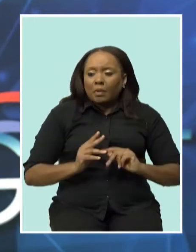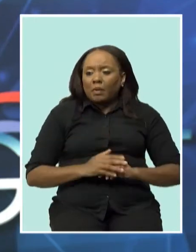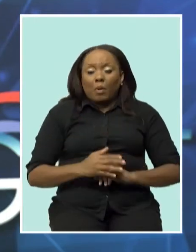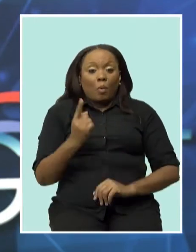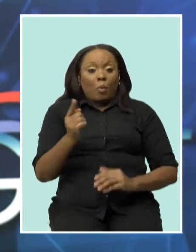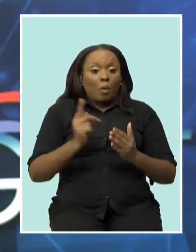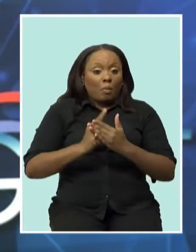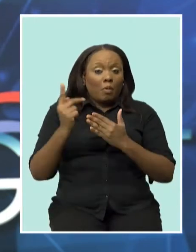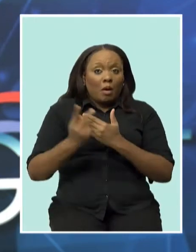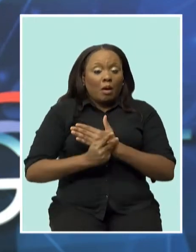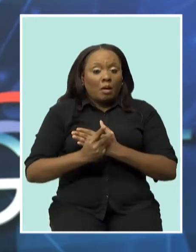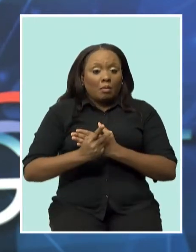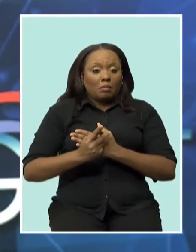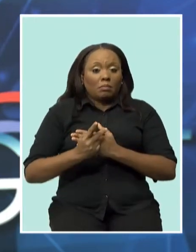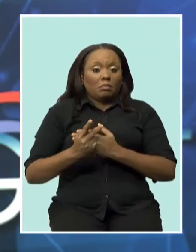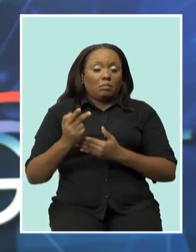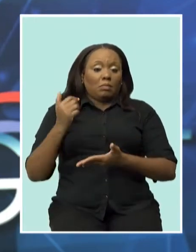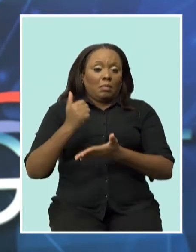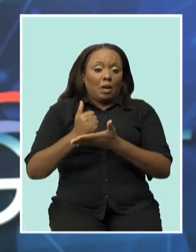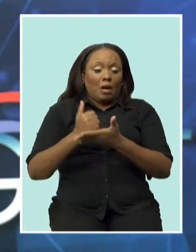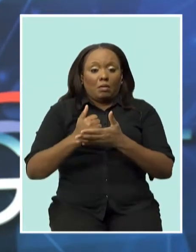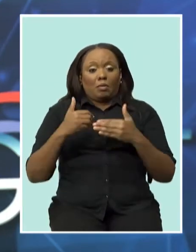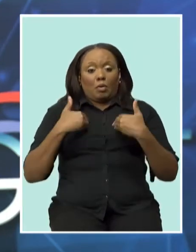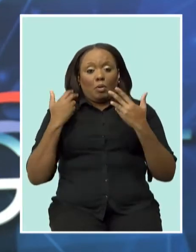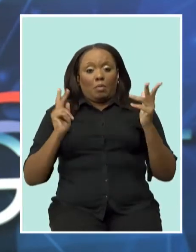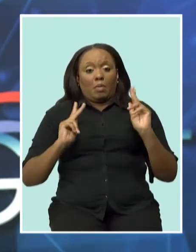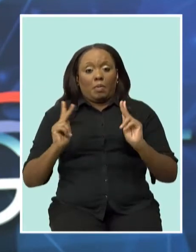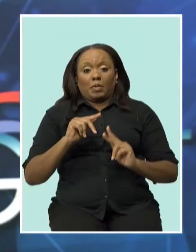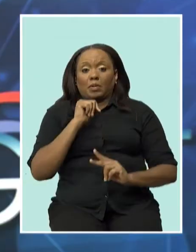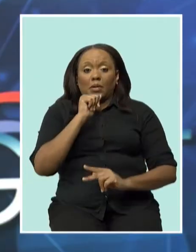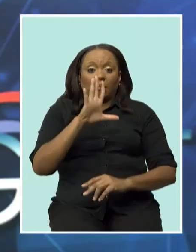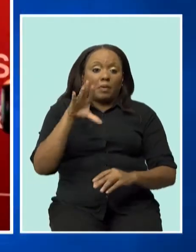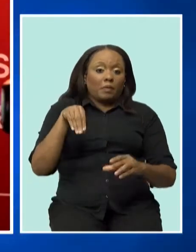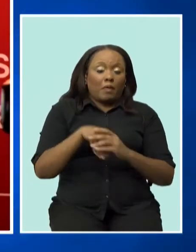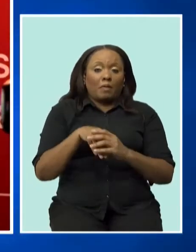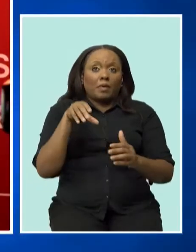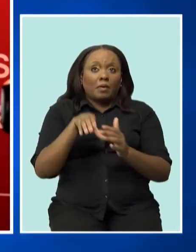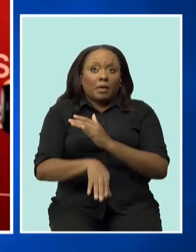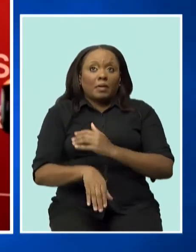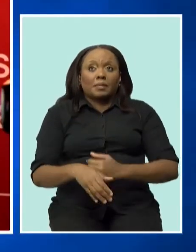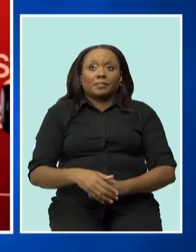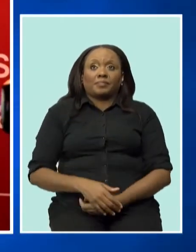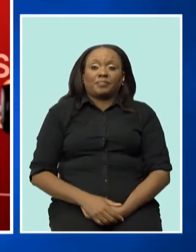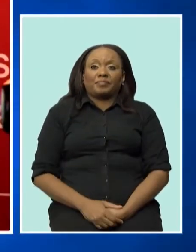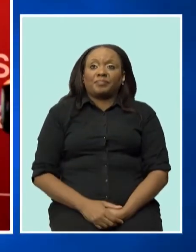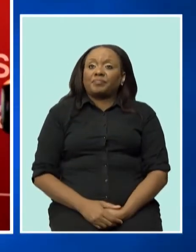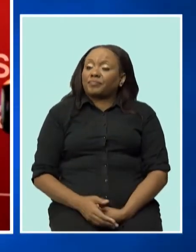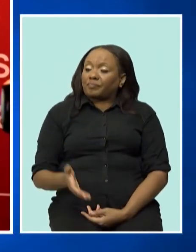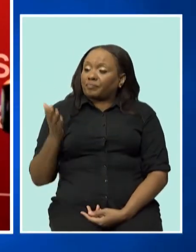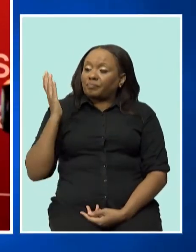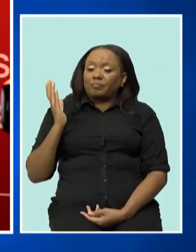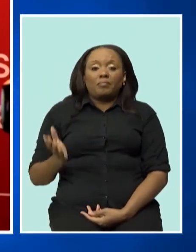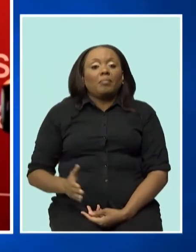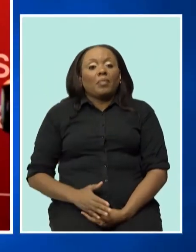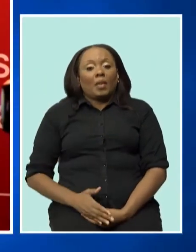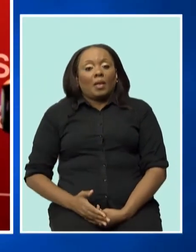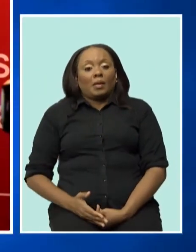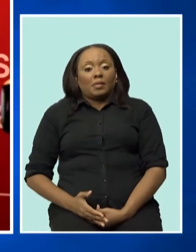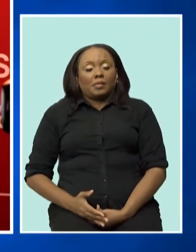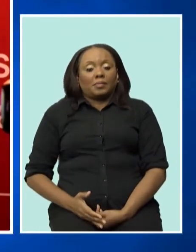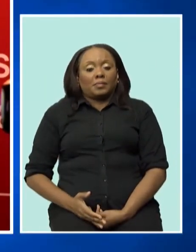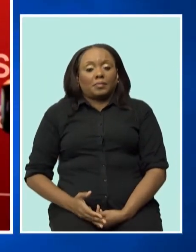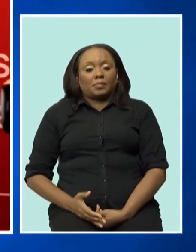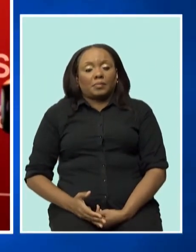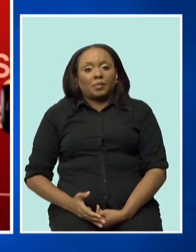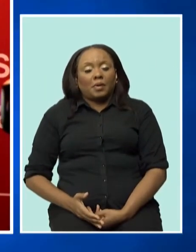from getting into trouble and facing the criminal justice system. Because a chain is only as strong as its weakest link.